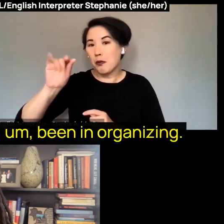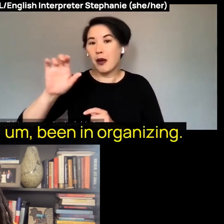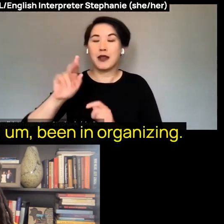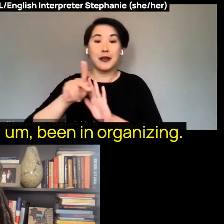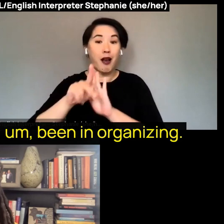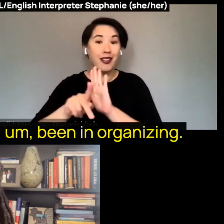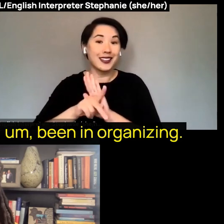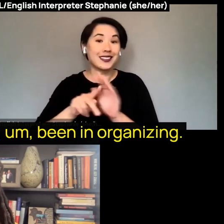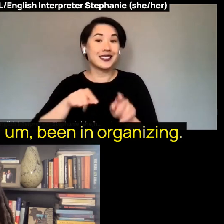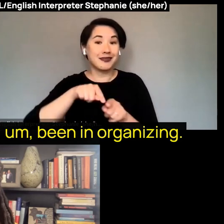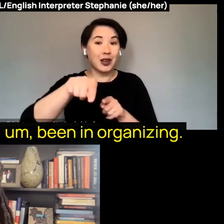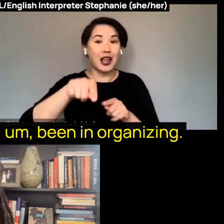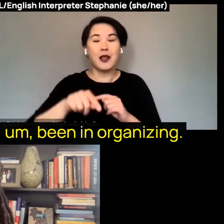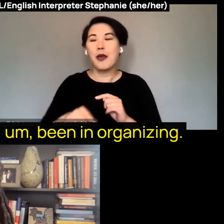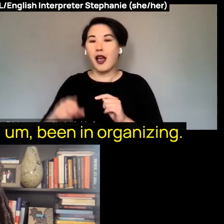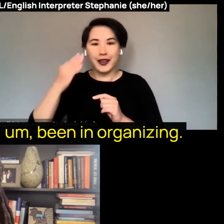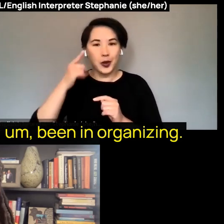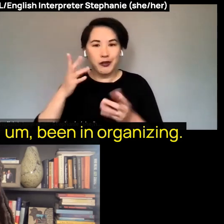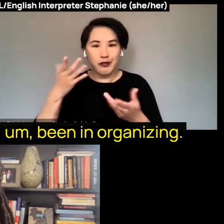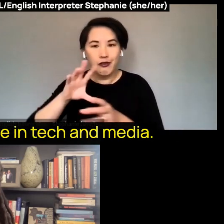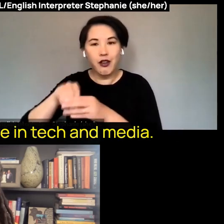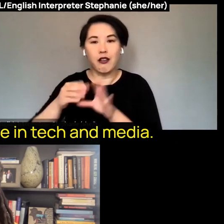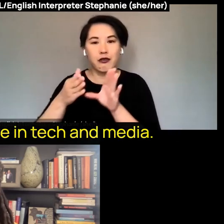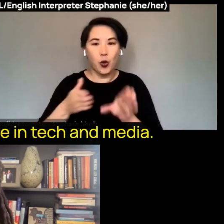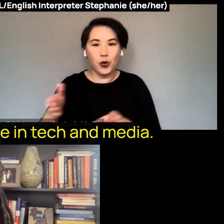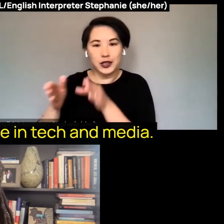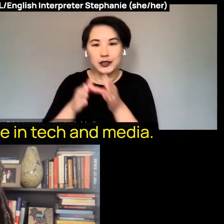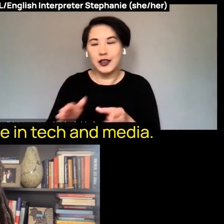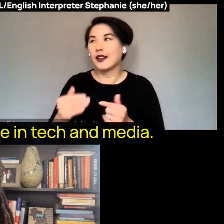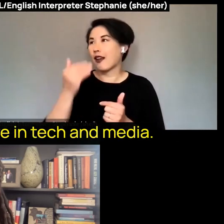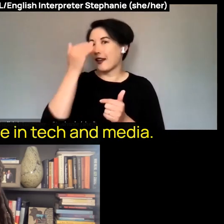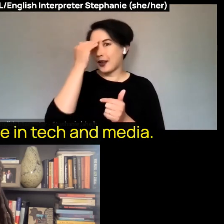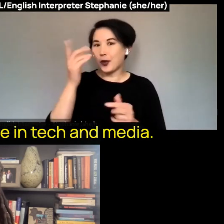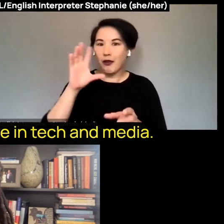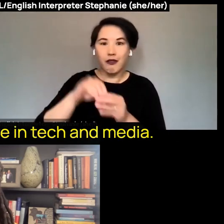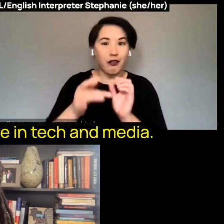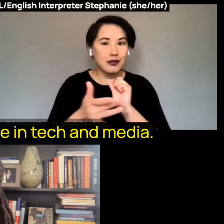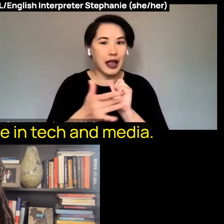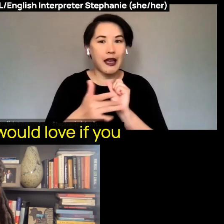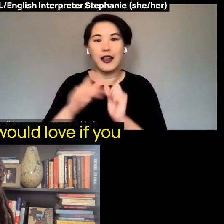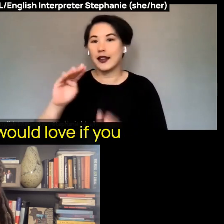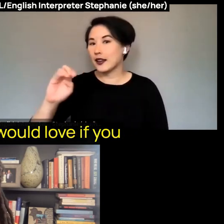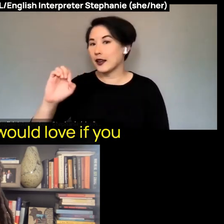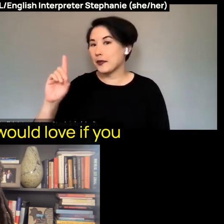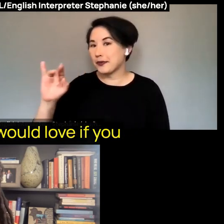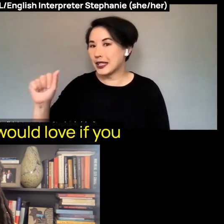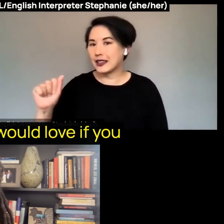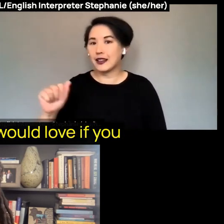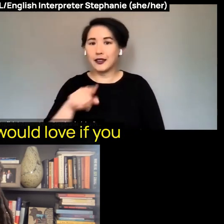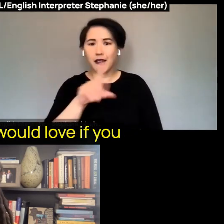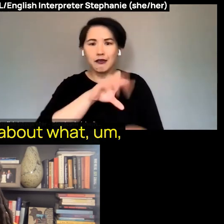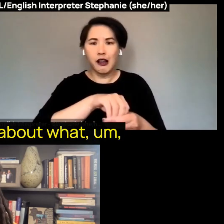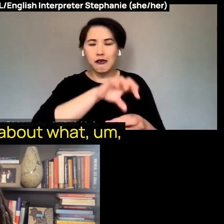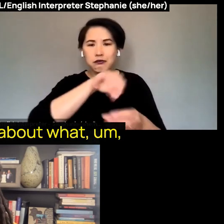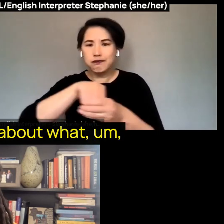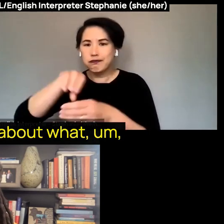know you've been in organizing. I know you're in tech and in media. And so I would love